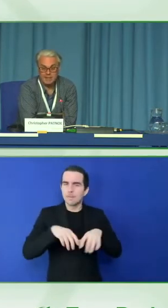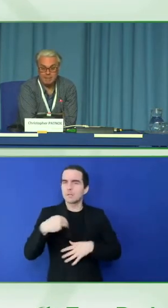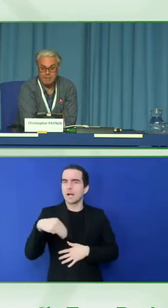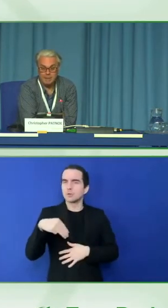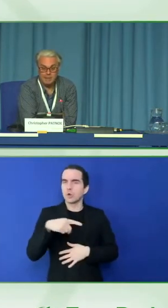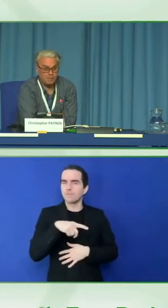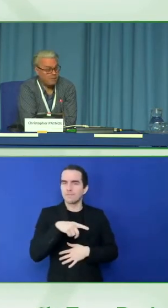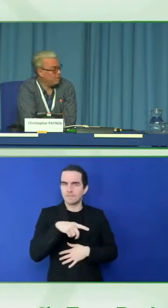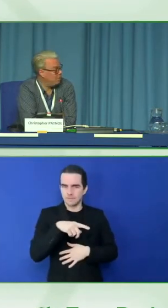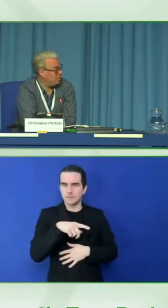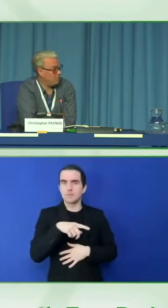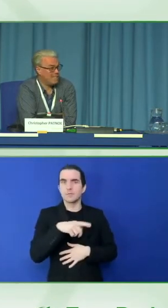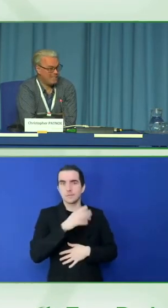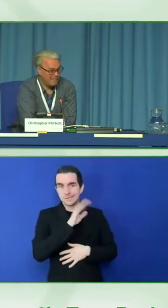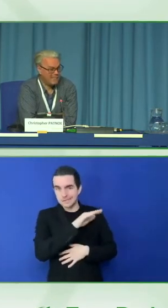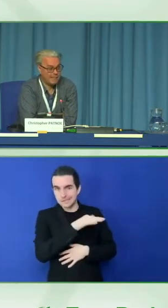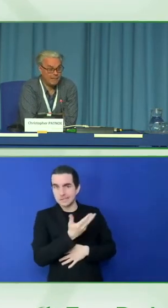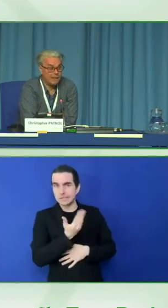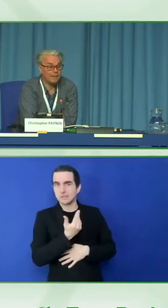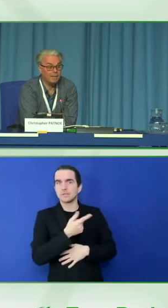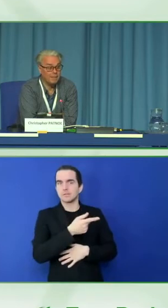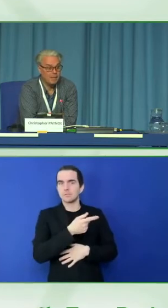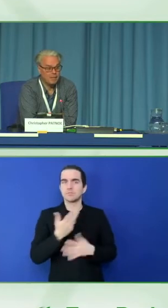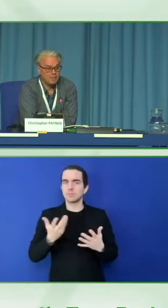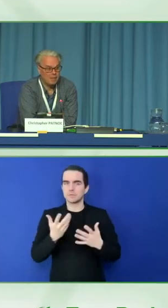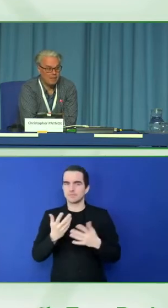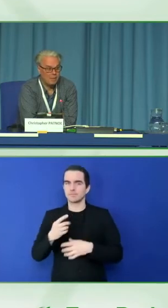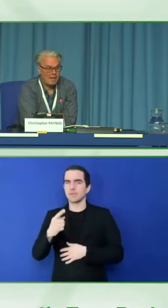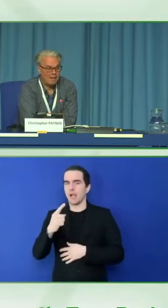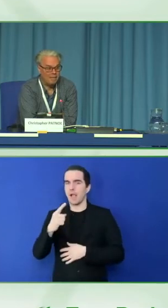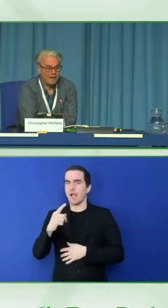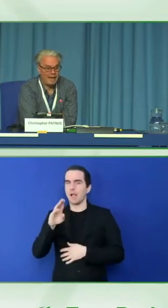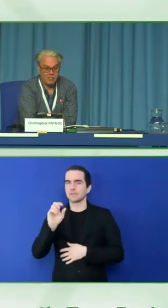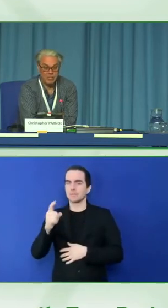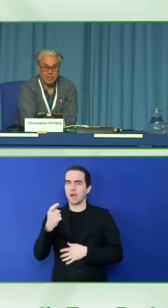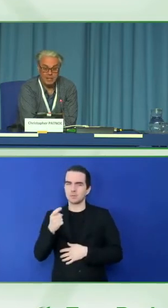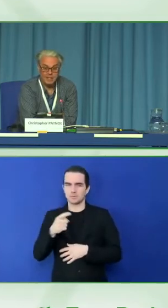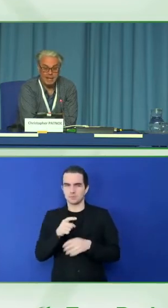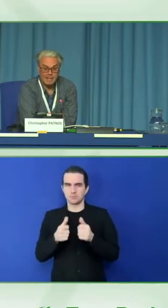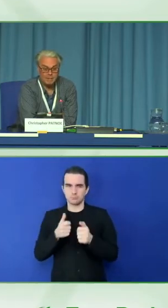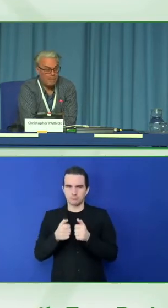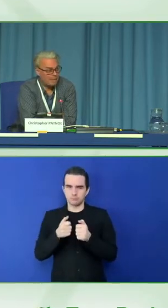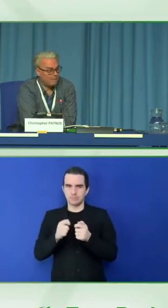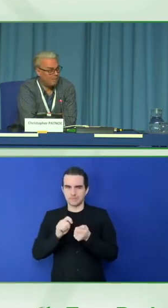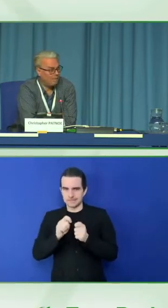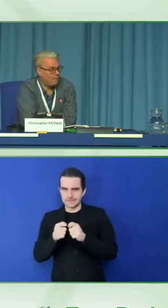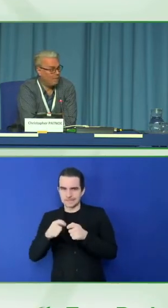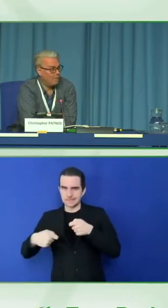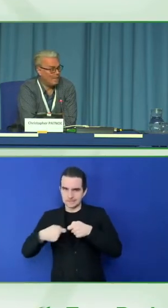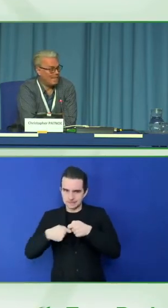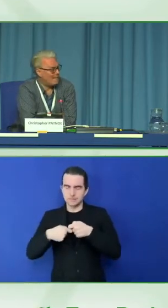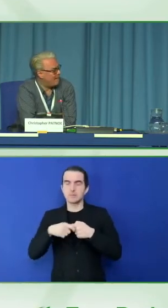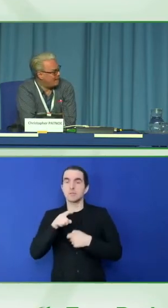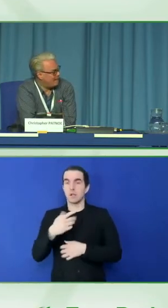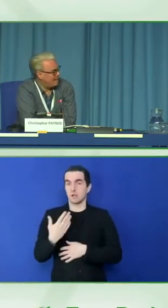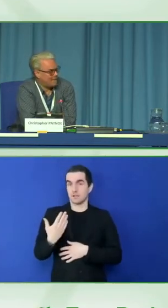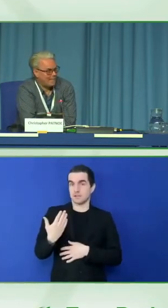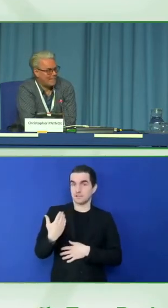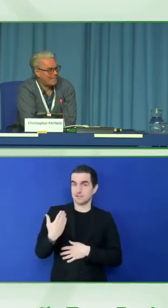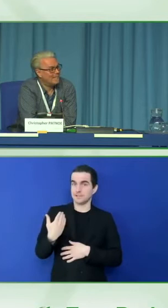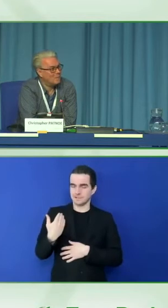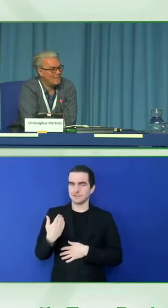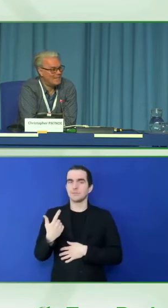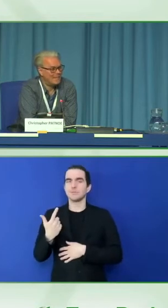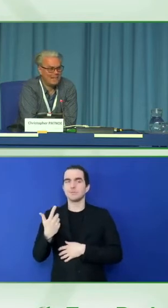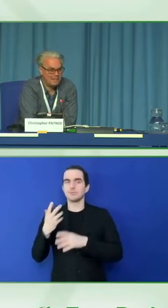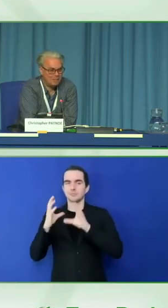around accessibility and disability inclusion since then. So I think we have actually started to gain some momentum, but we need that next